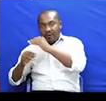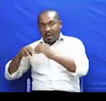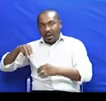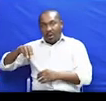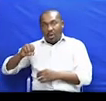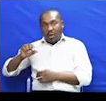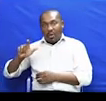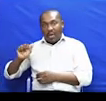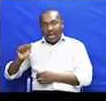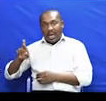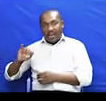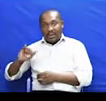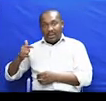molarity.